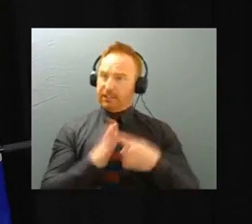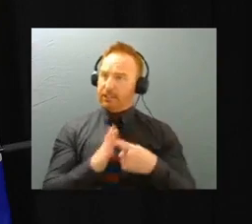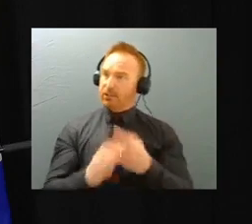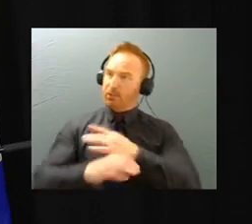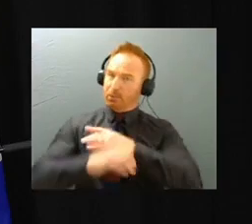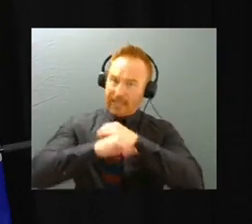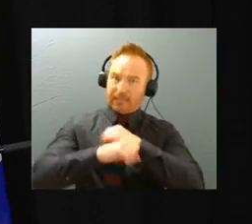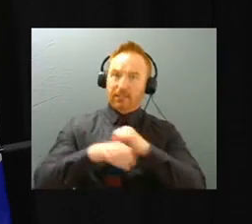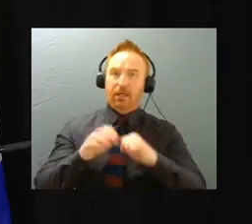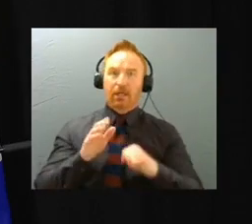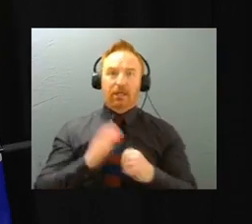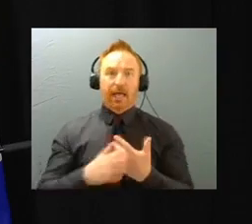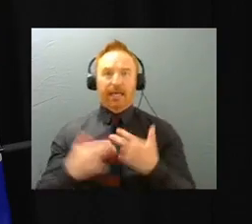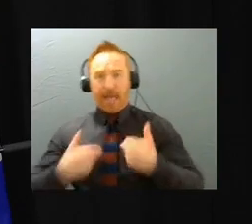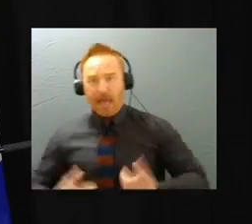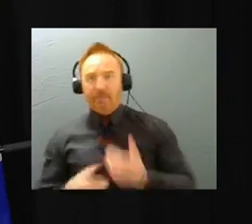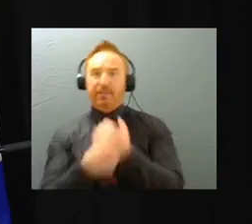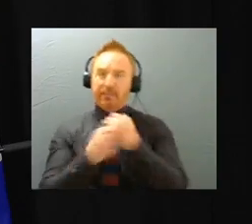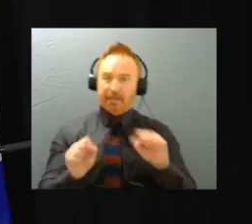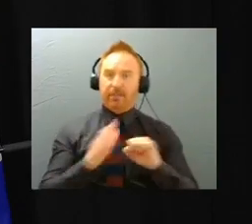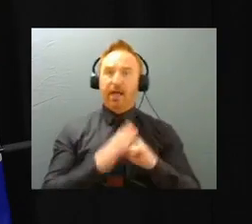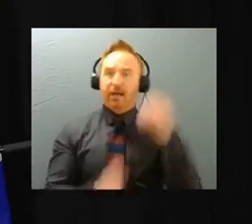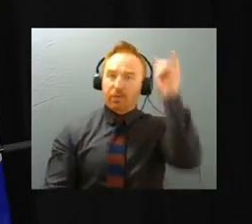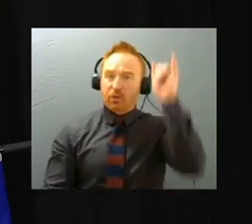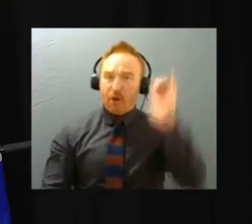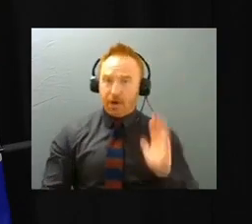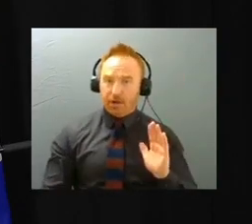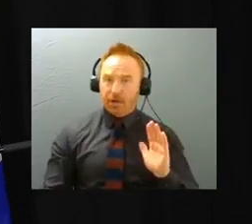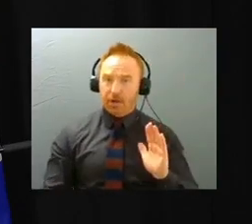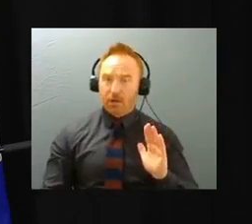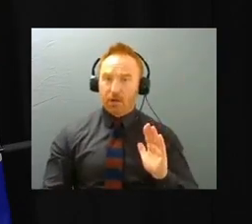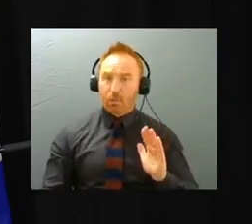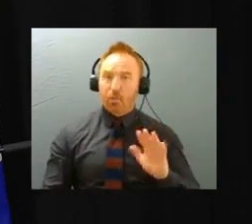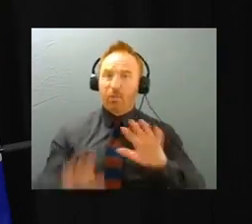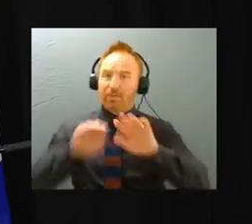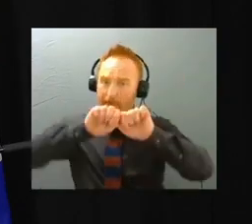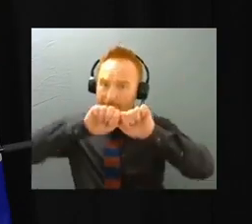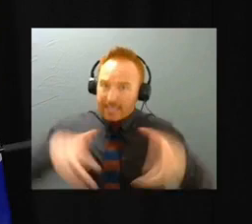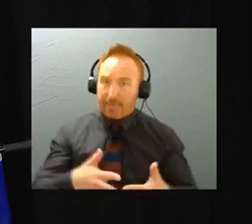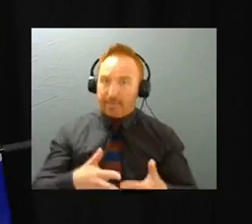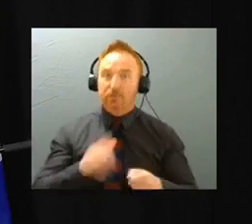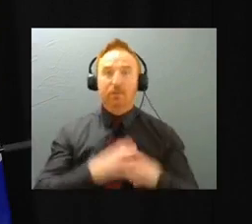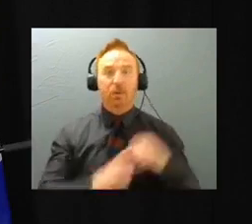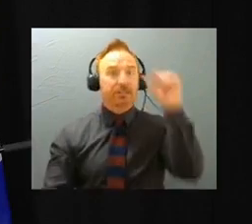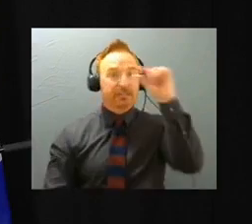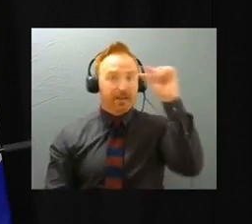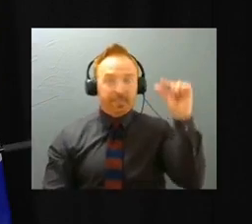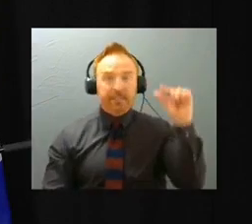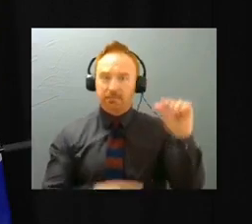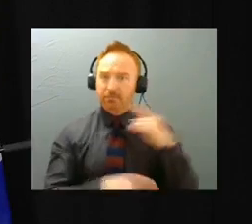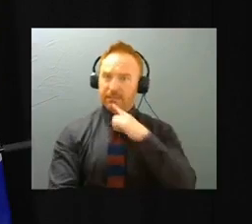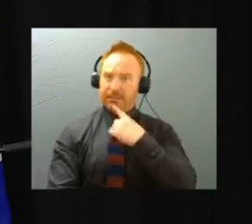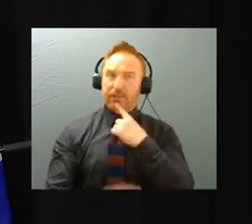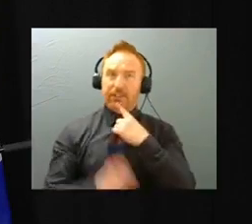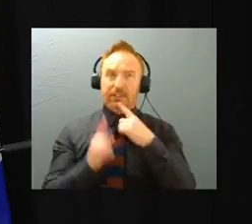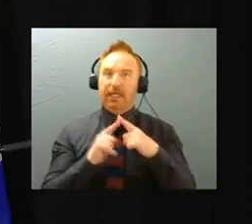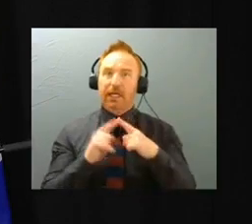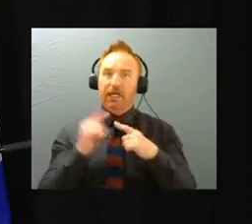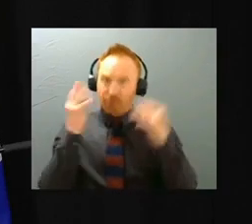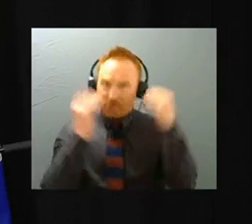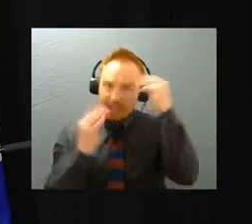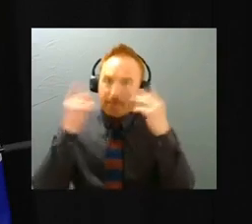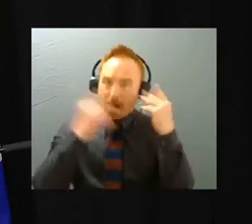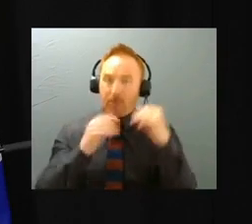pandemic. And we take this duty extremely seriously. So as a government, we need to take into consideration both the individual